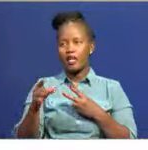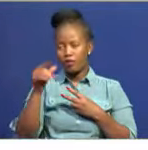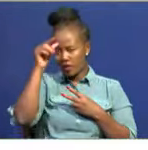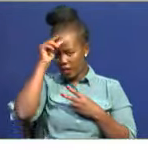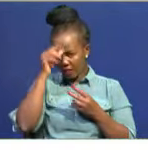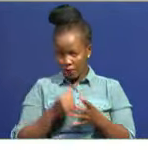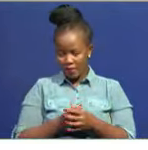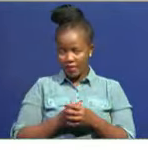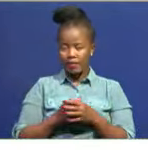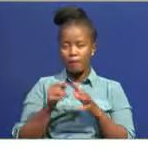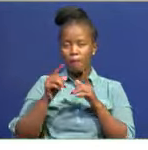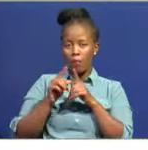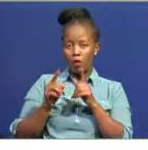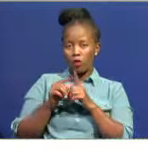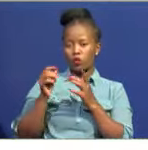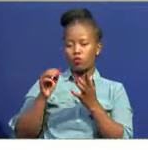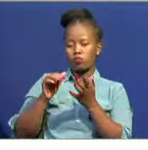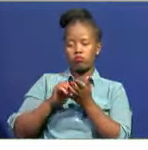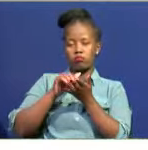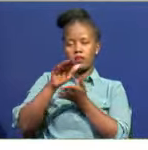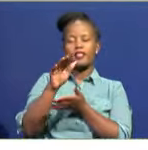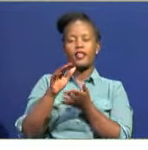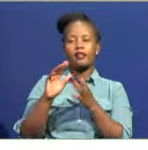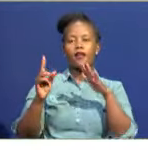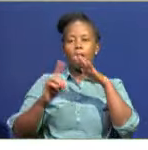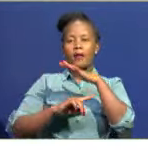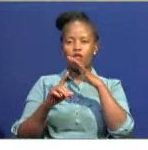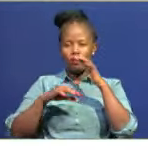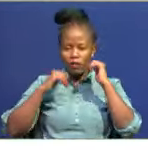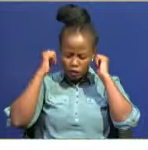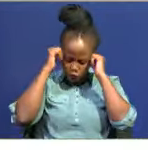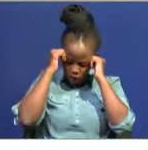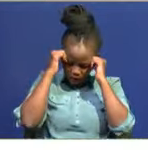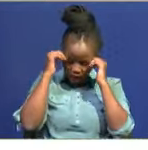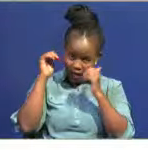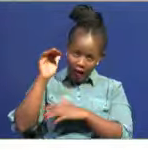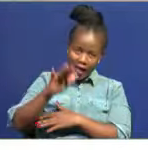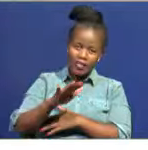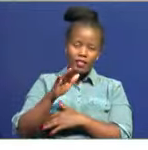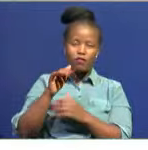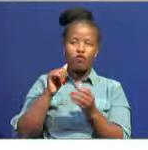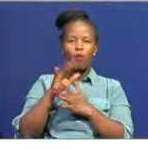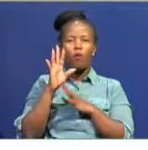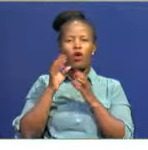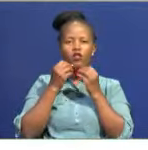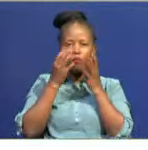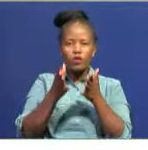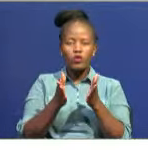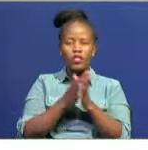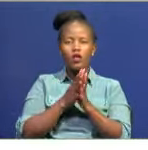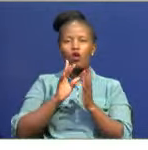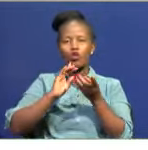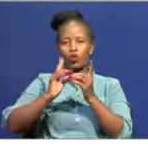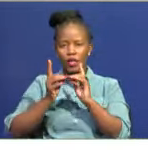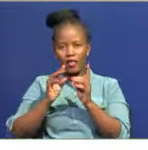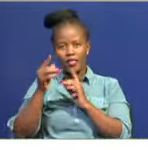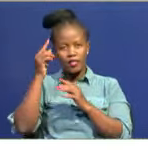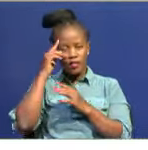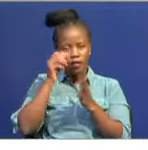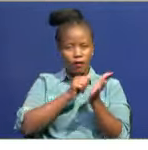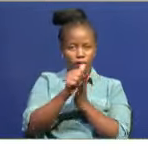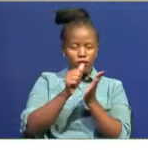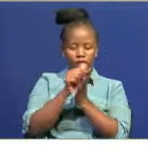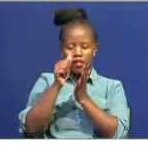he has further written to the Ministry of Education requesting information and data necessary for the drafting of